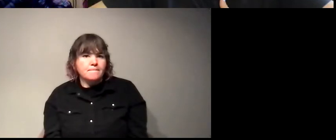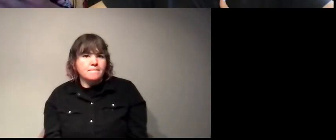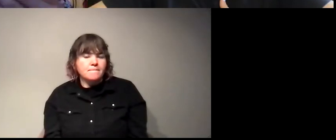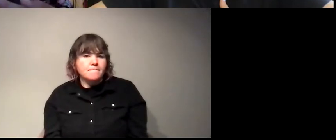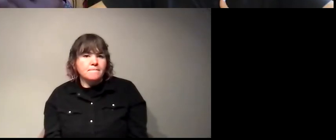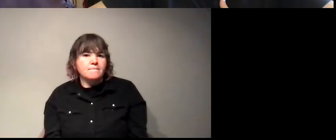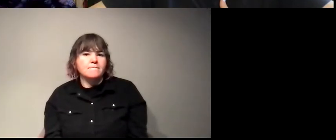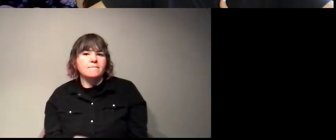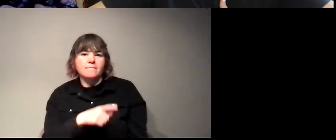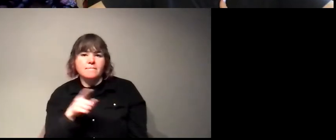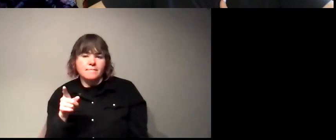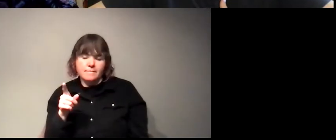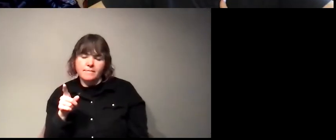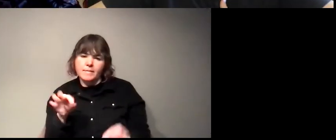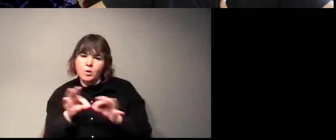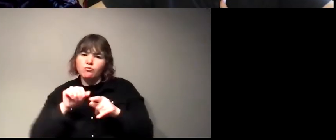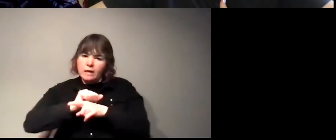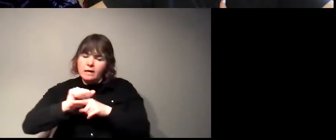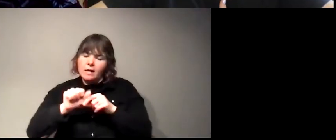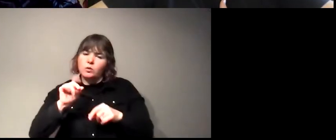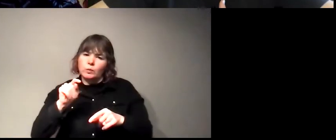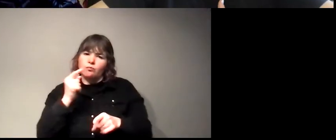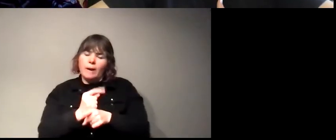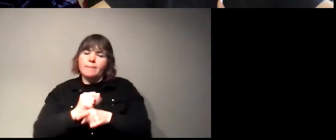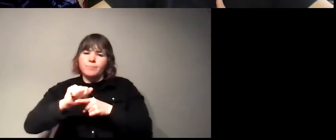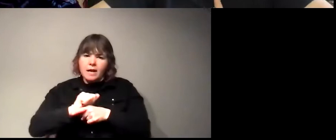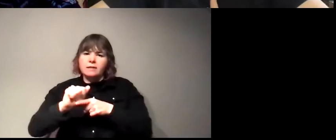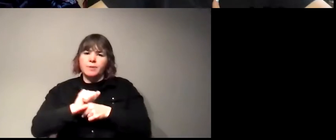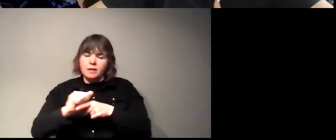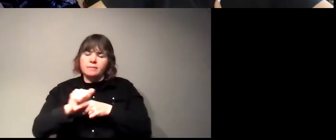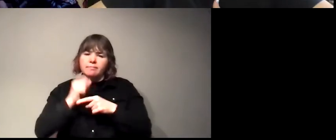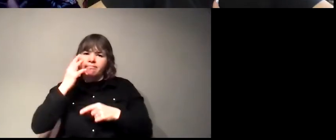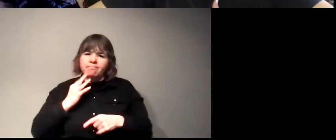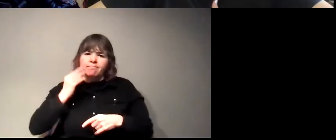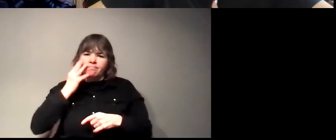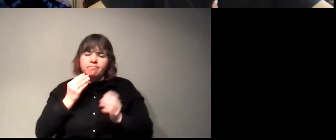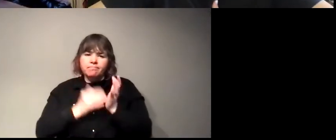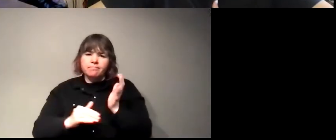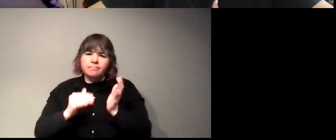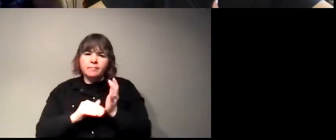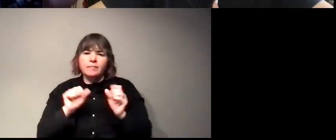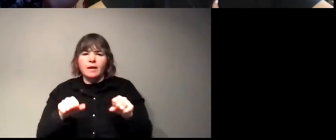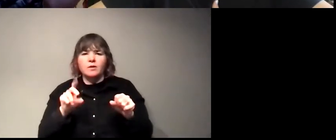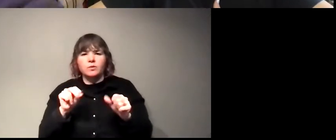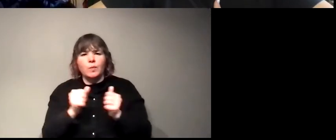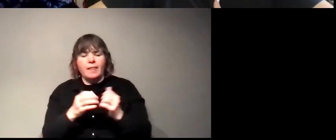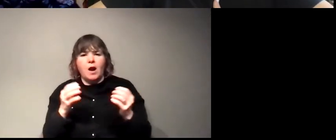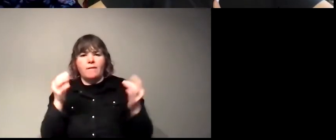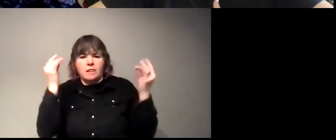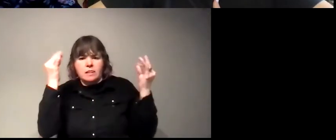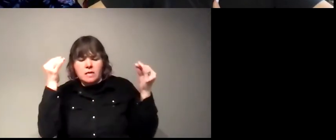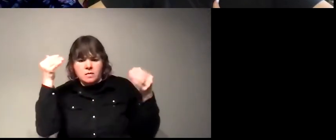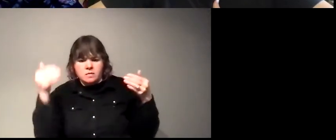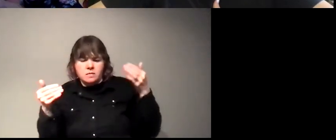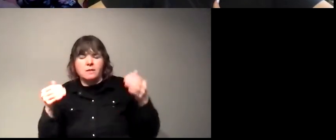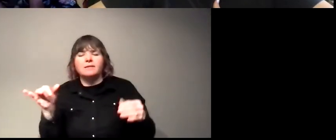So that they can do it right. And then they get it, practice and experience so that they can do it without even having to think about it. Just like